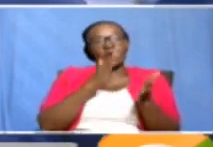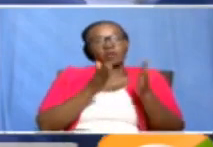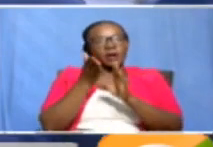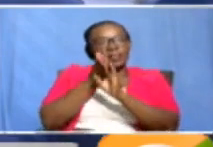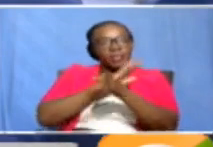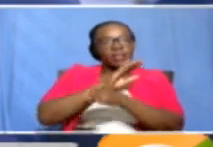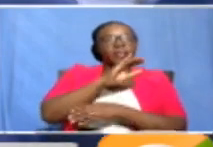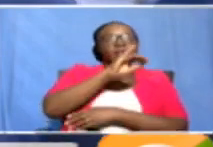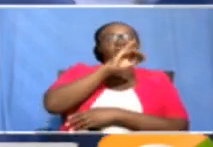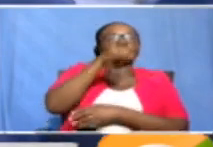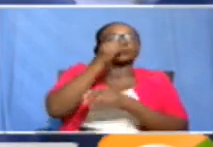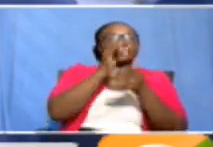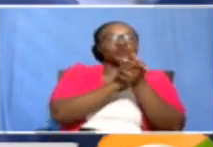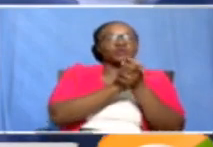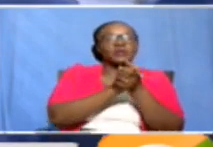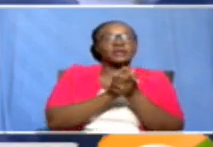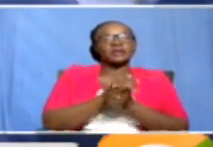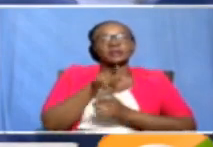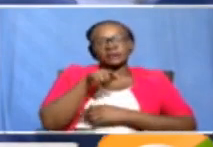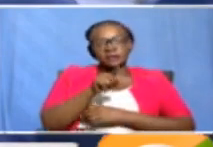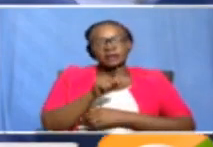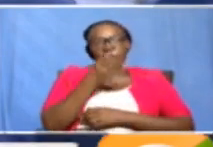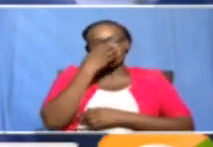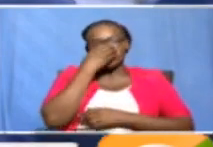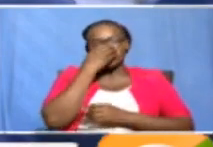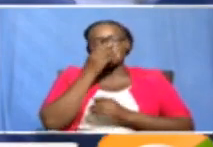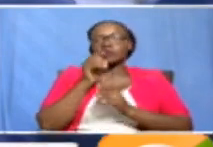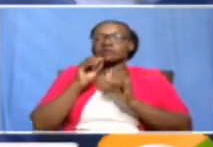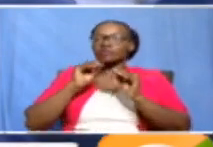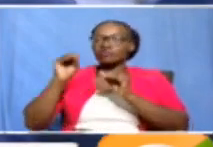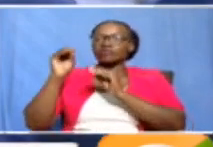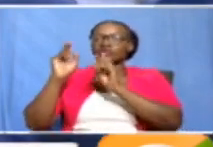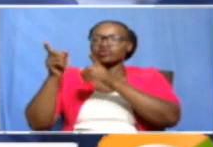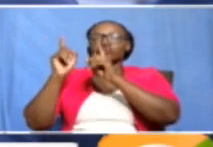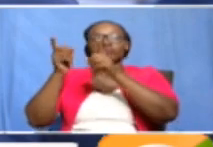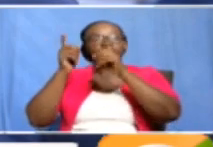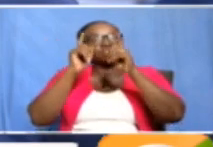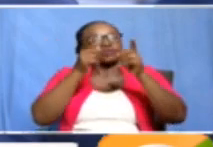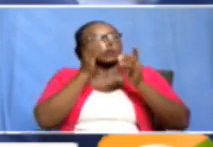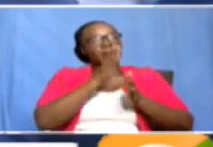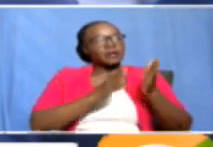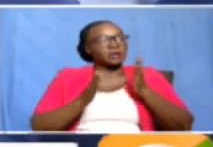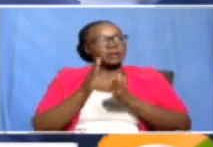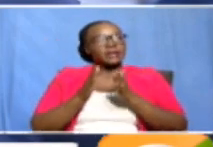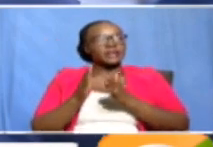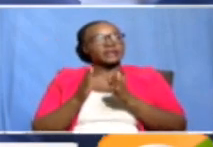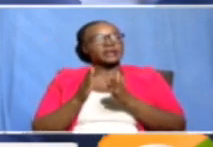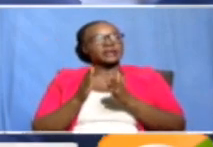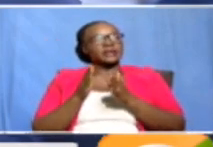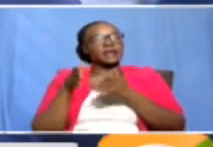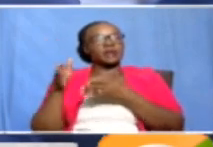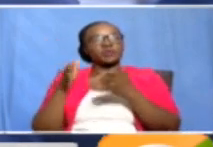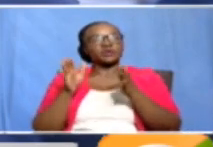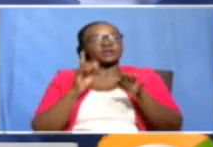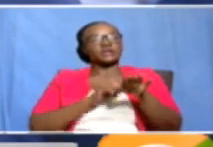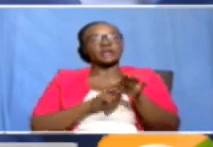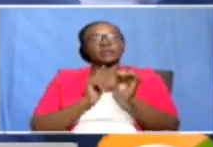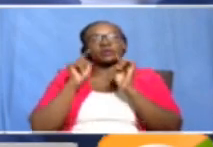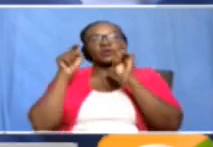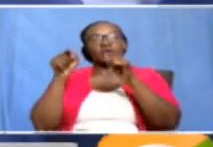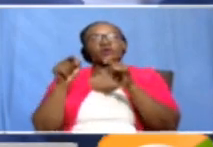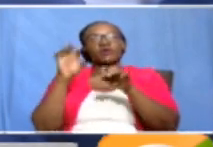country preparing a platform in a case where we're going for a referendum